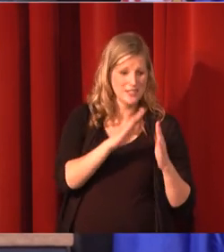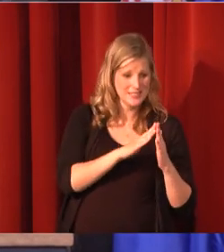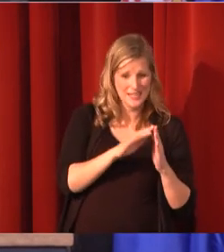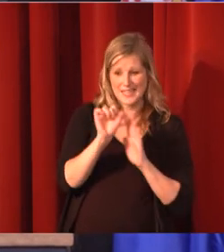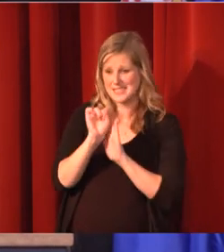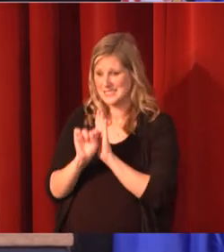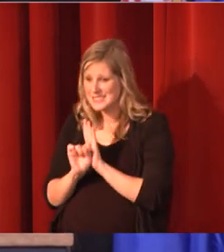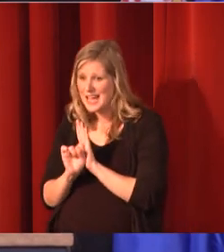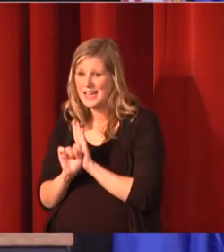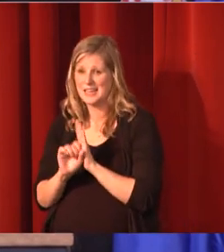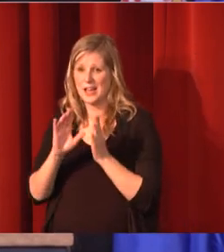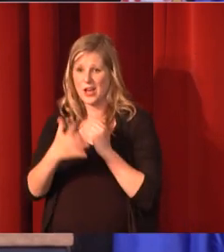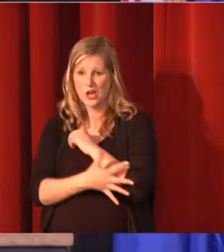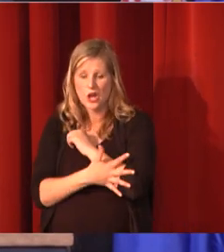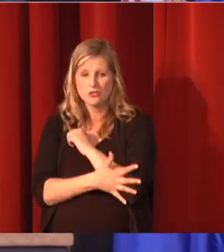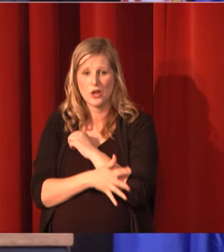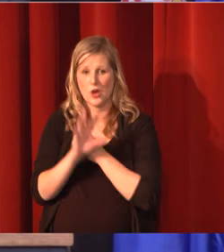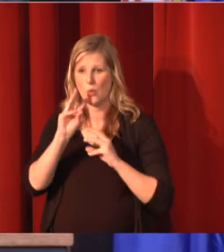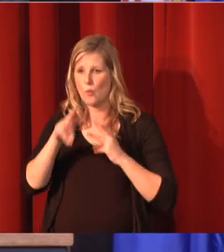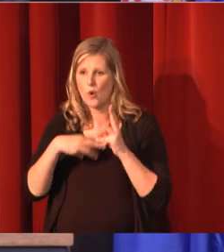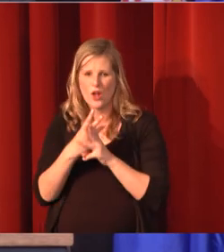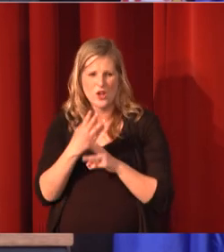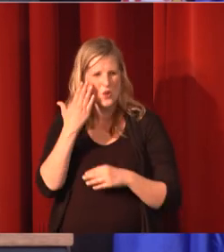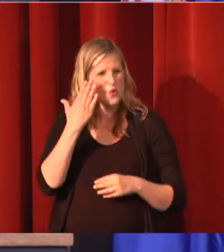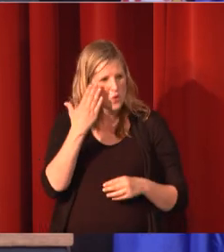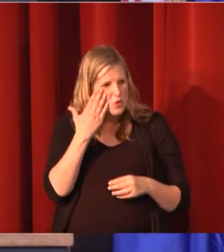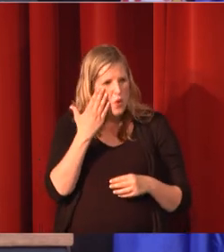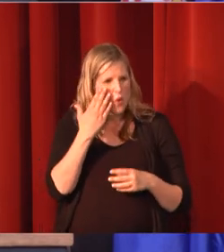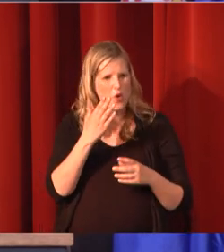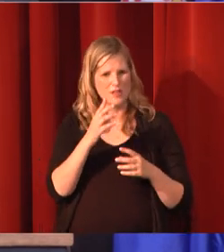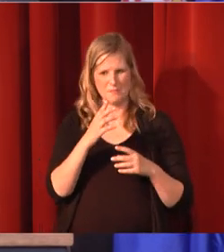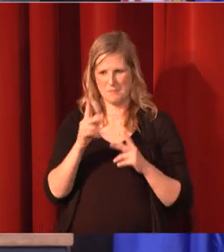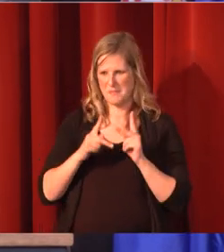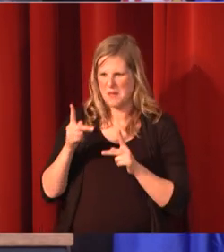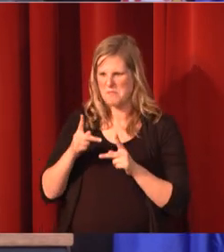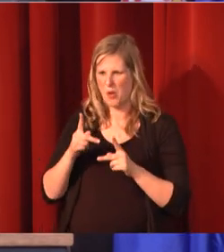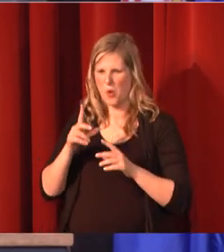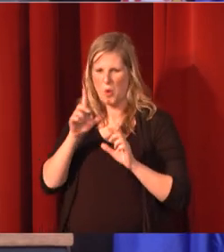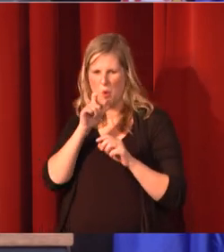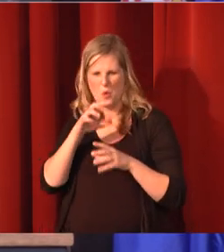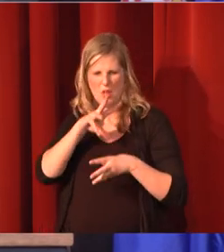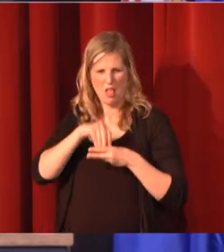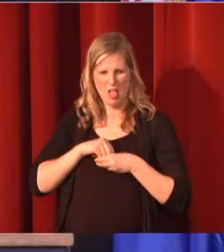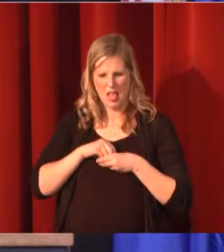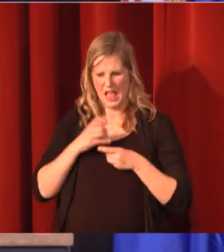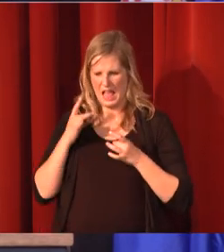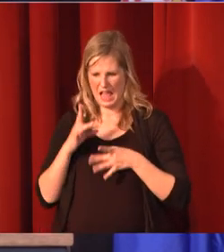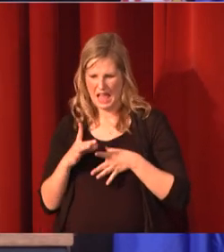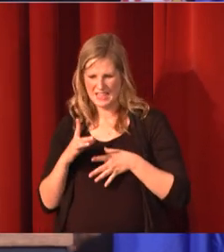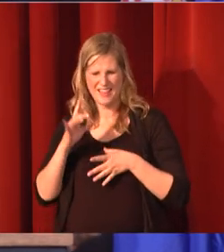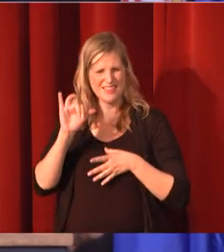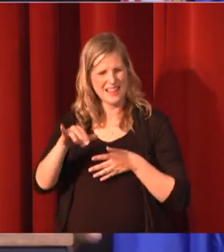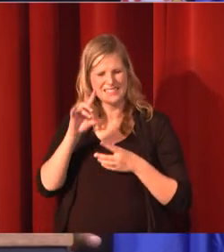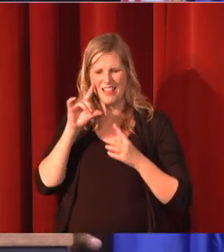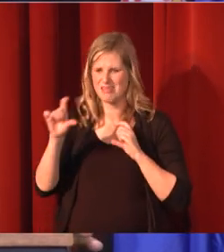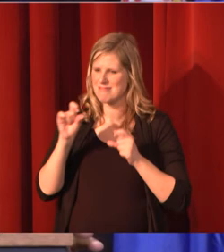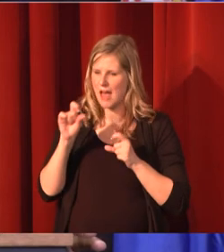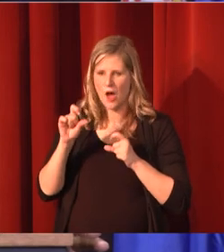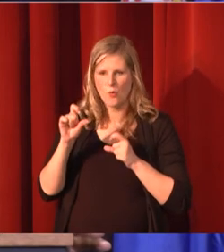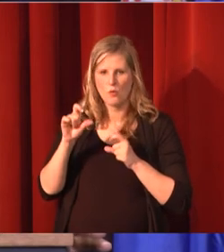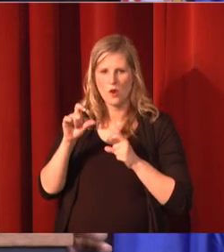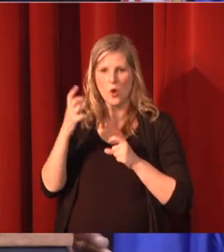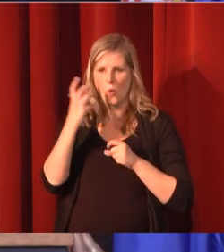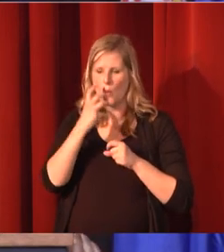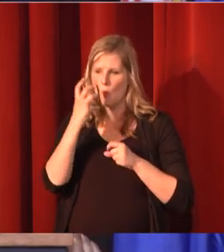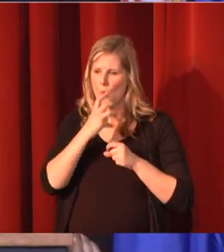you know the voices that urge us to hate and fear each other seem louder than ever we turn on the news each day -